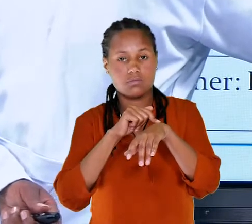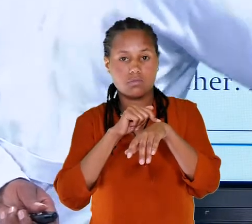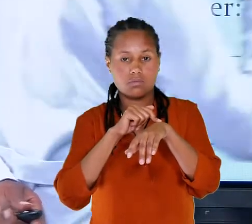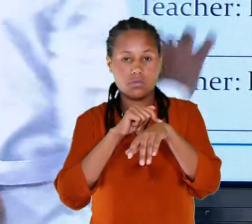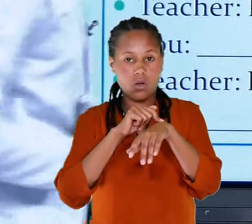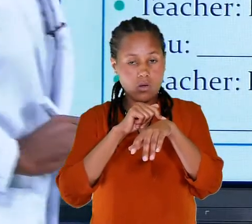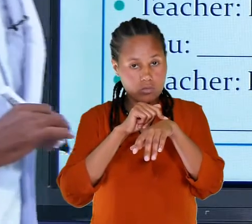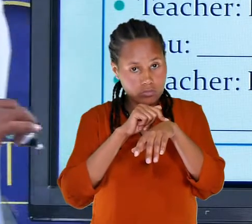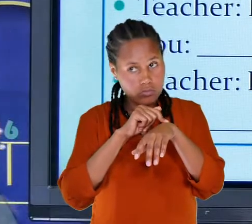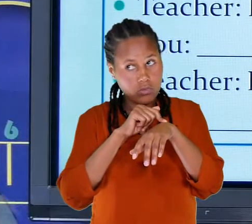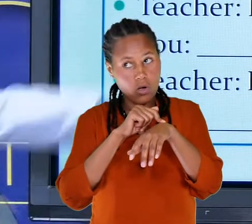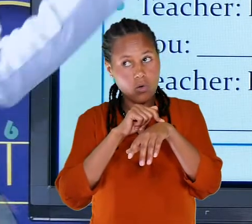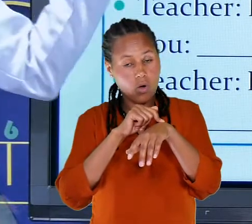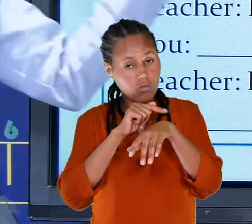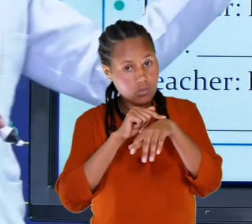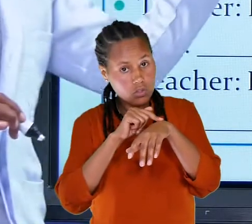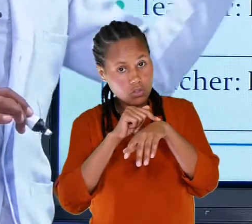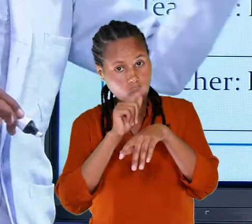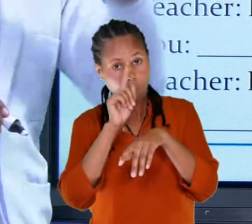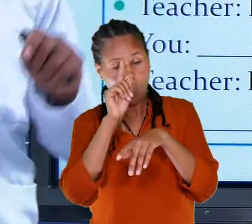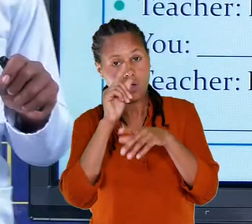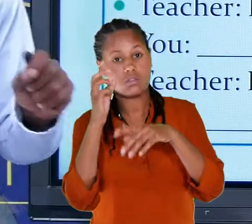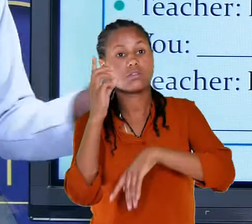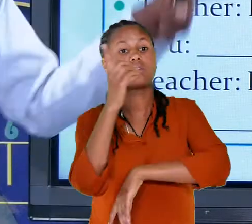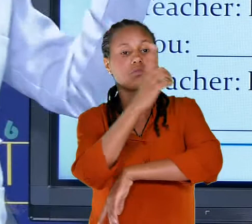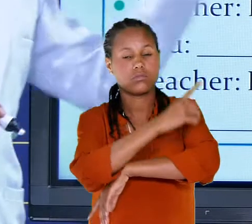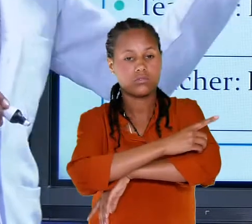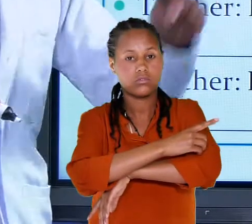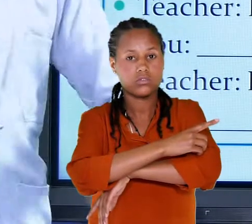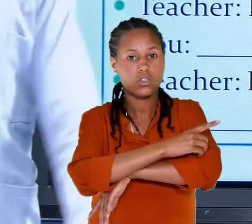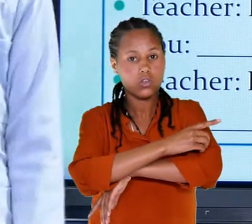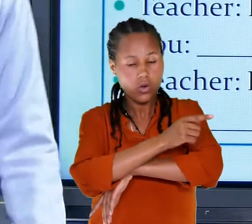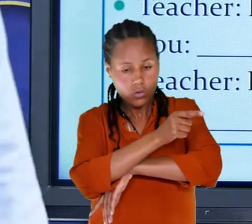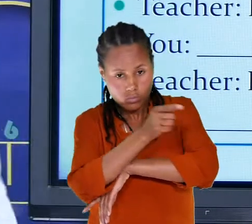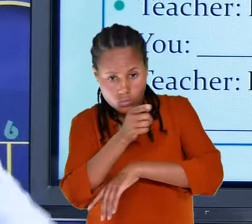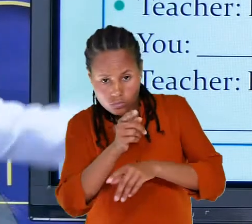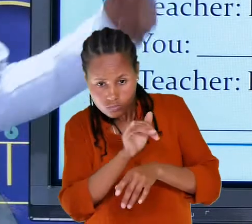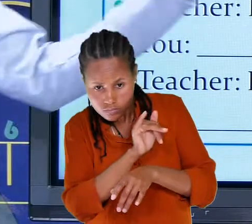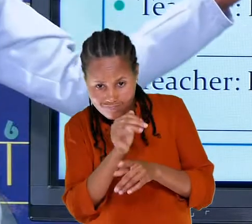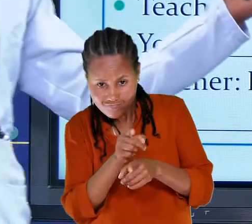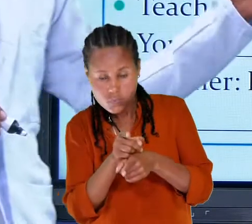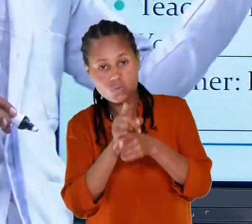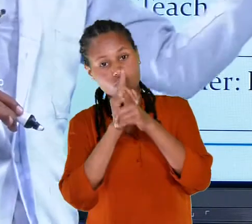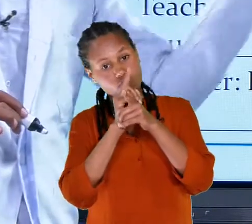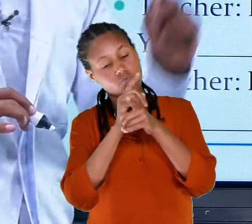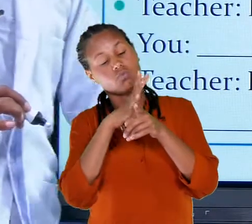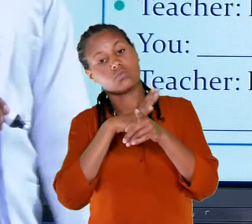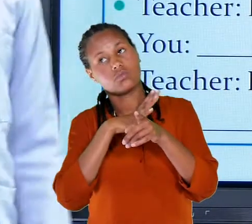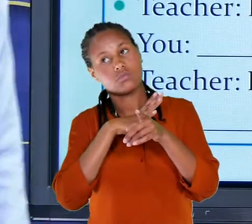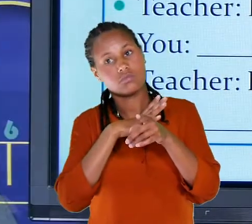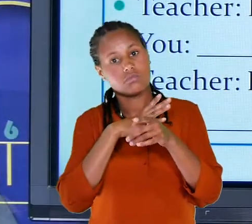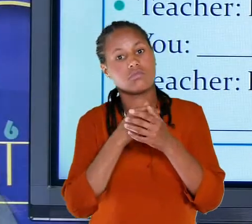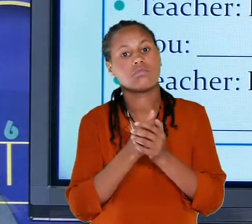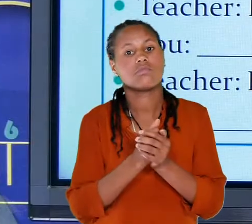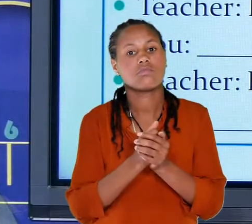There are 24 hours. If you answer like this, you are on the way. If not, you can write this